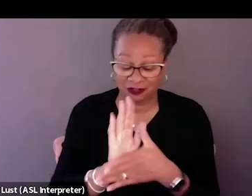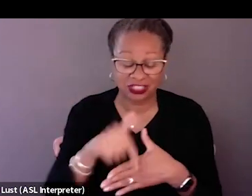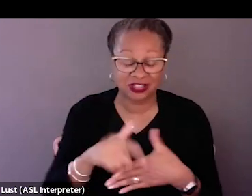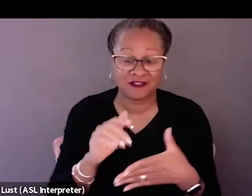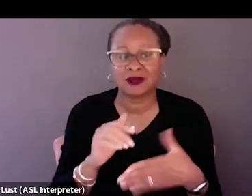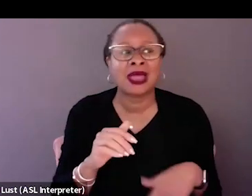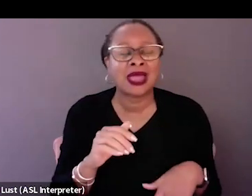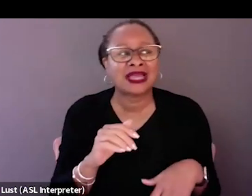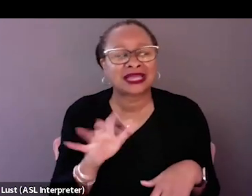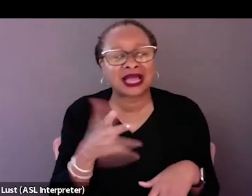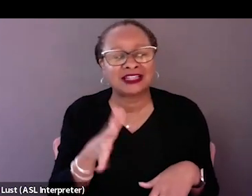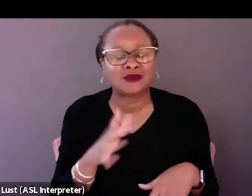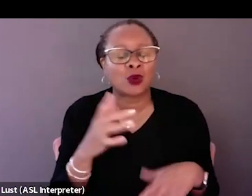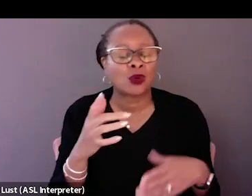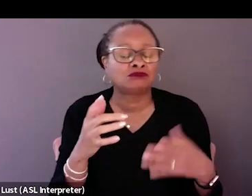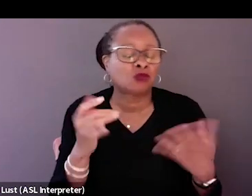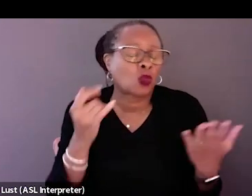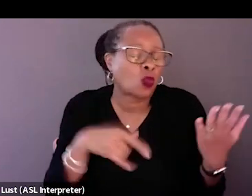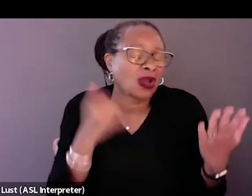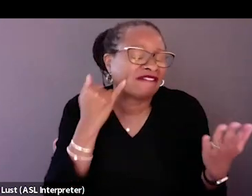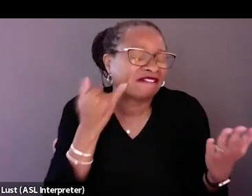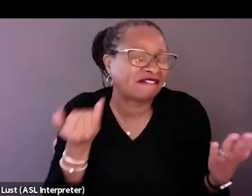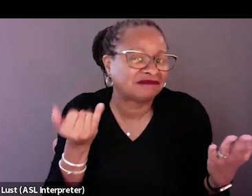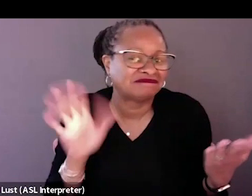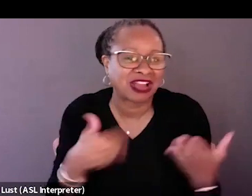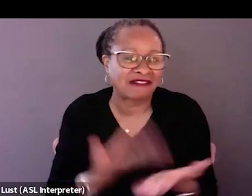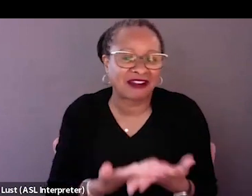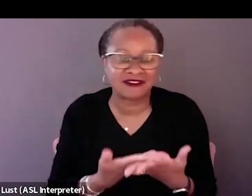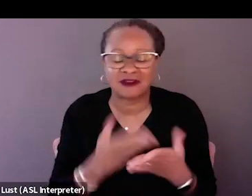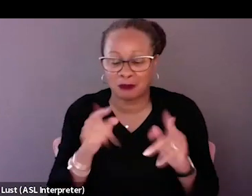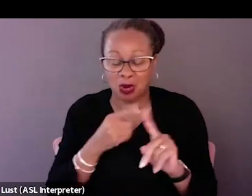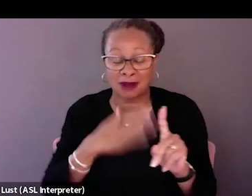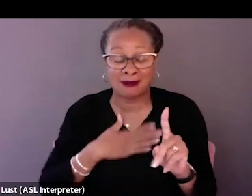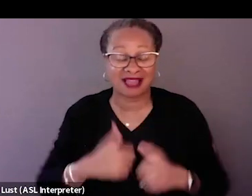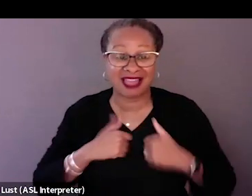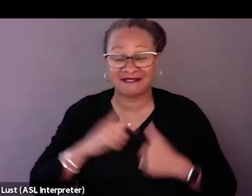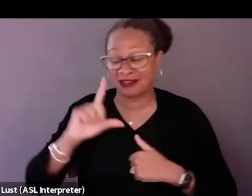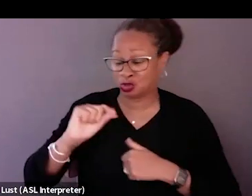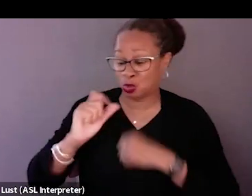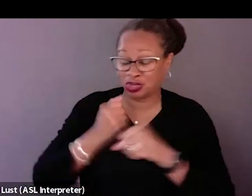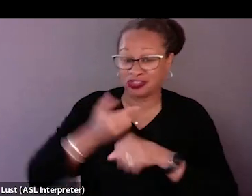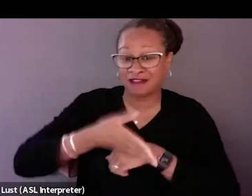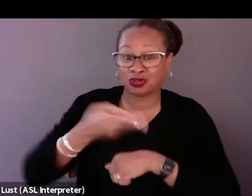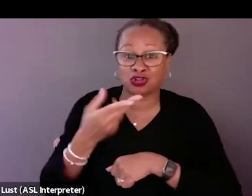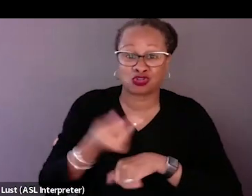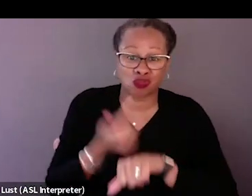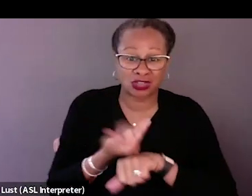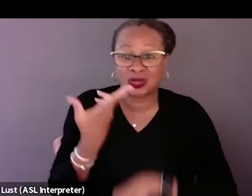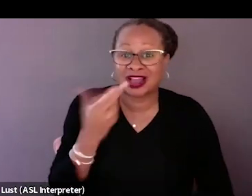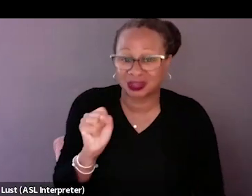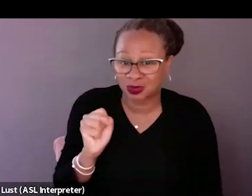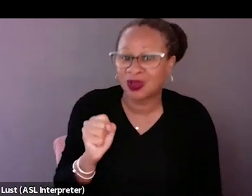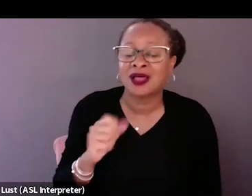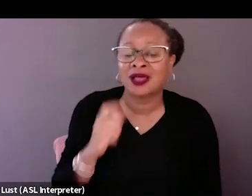if scenario where I just reached a point in my life where I was, 20 years out from high school, more or less. And I